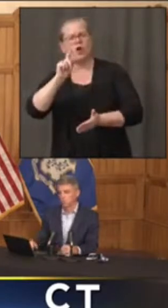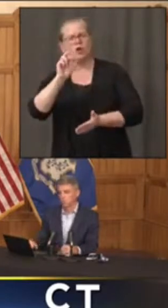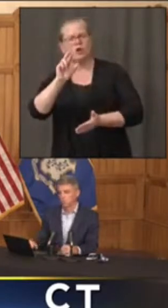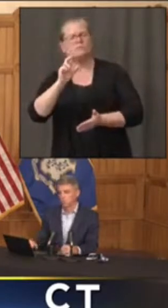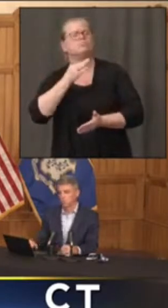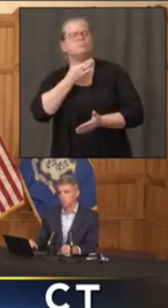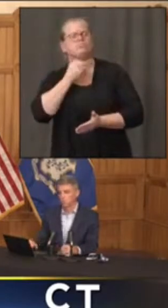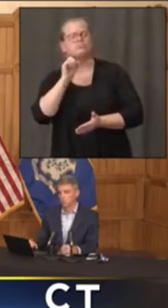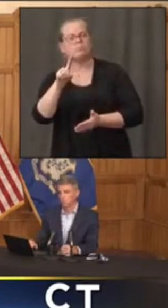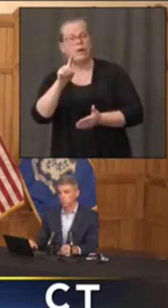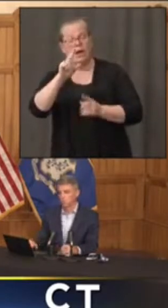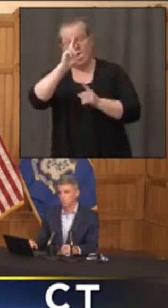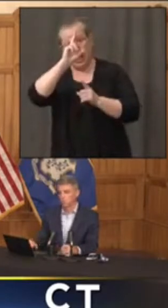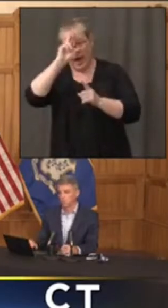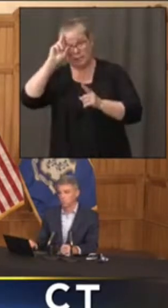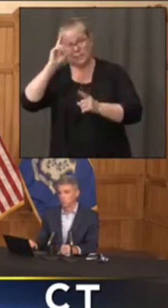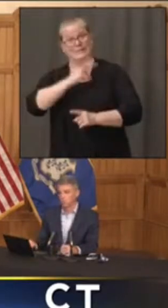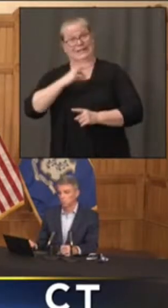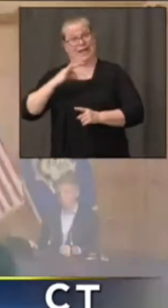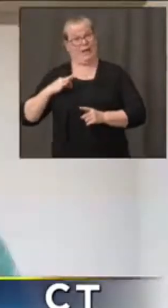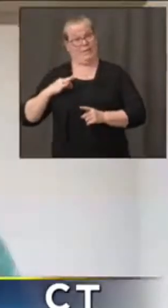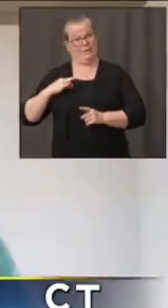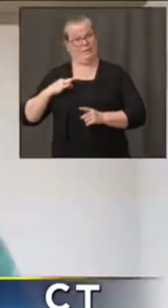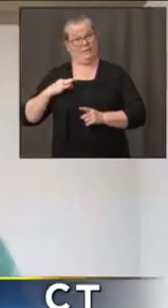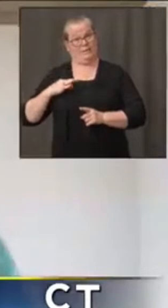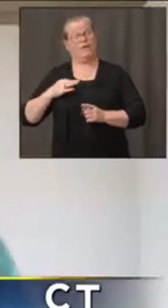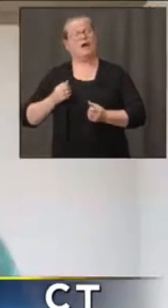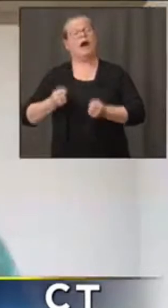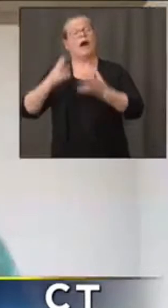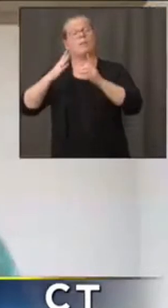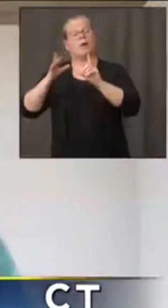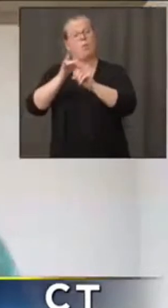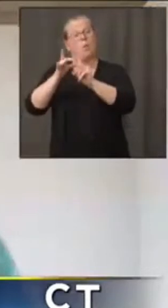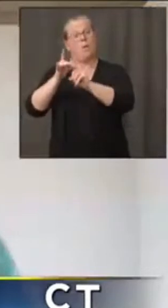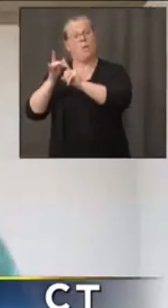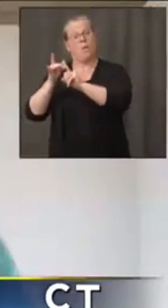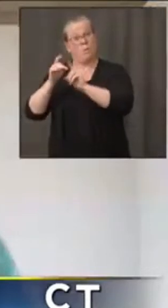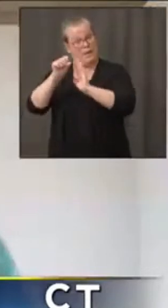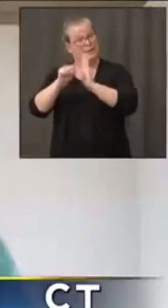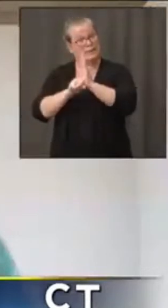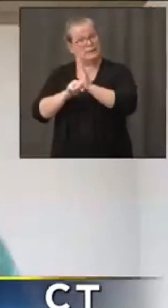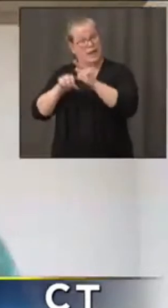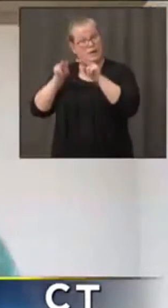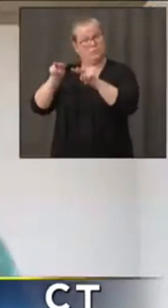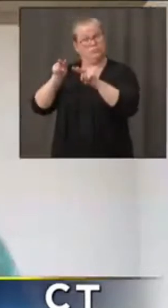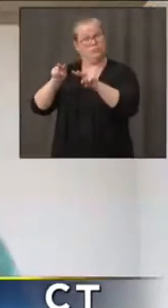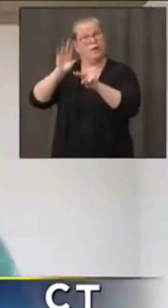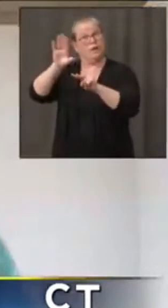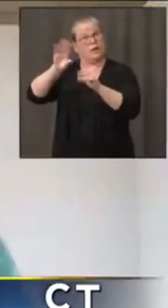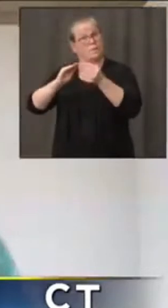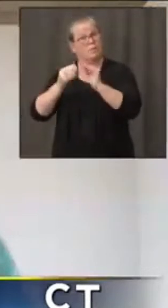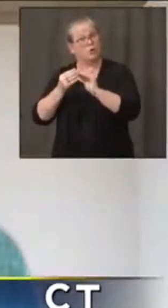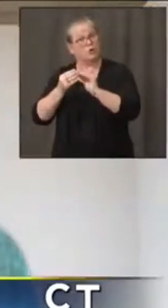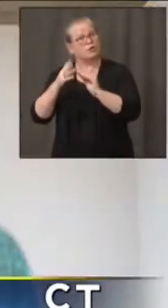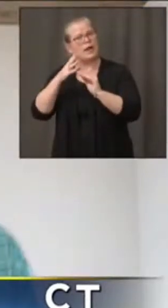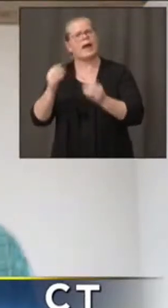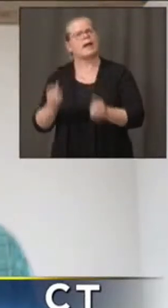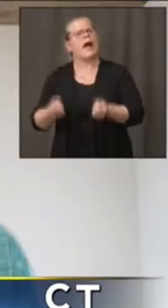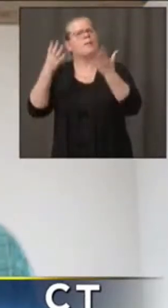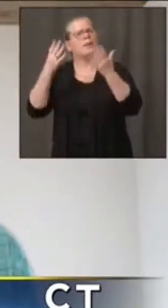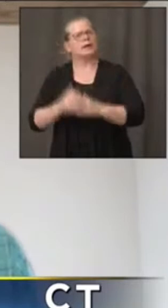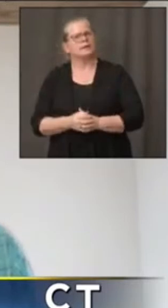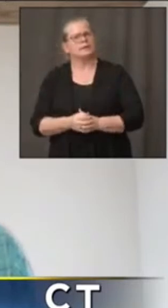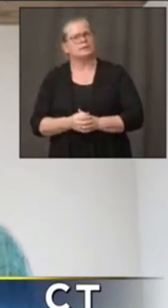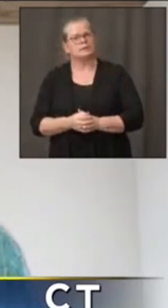hospital staff and and what does that look like we're not tracking infection rates moment